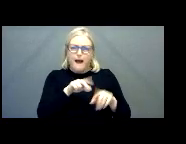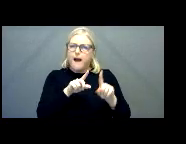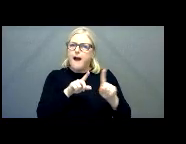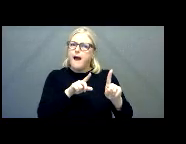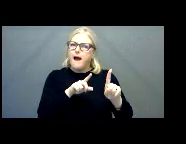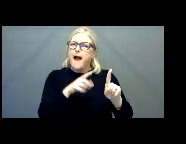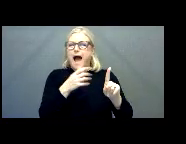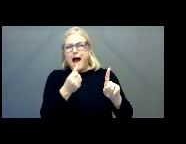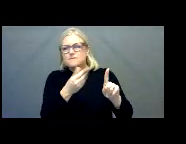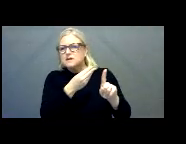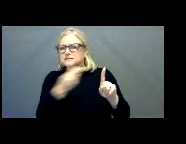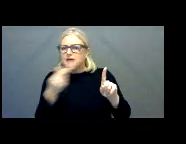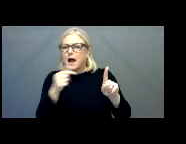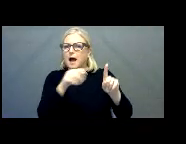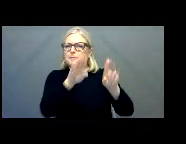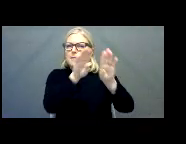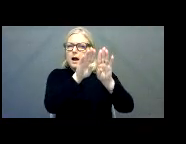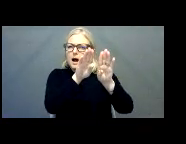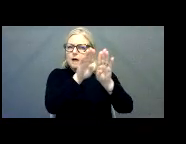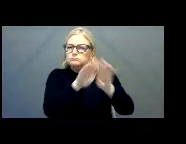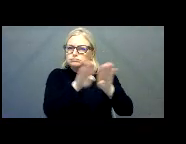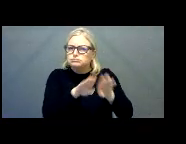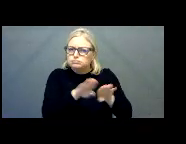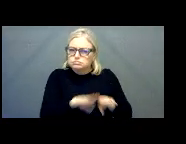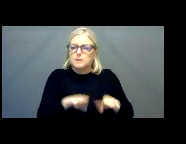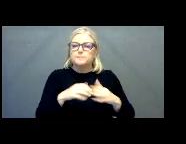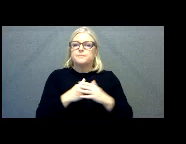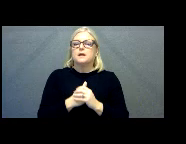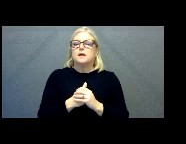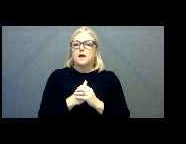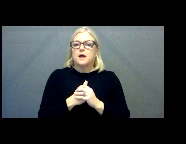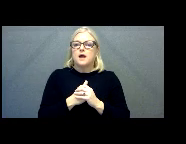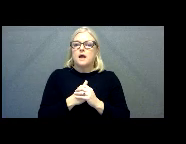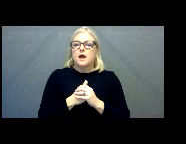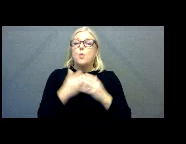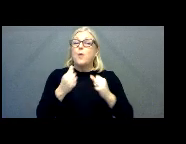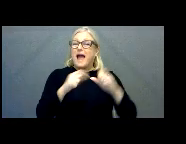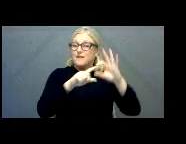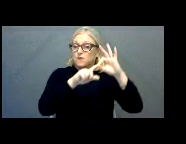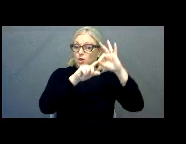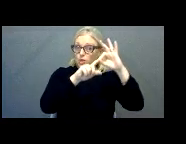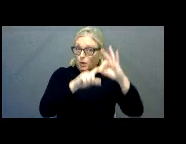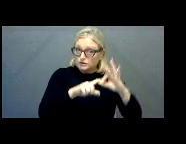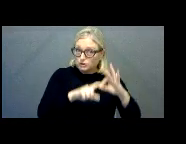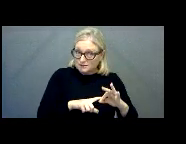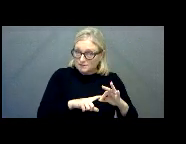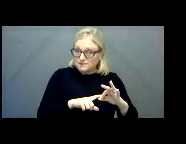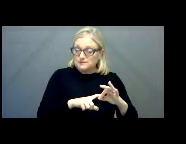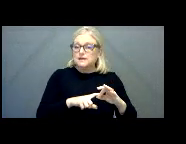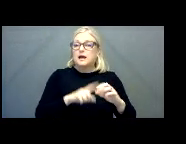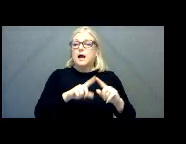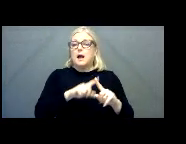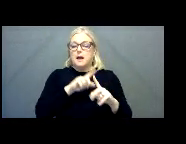call classification system, which is the questionnaire, as well as the associated scoring